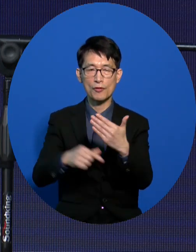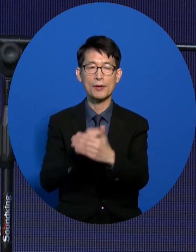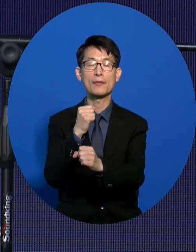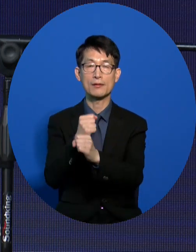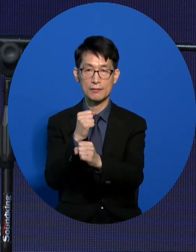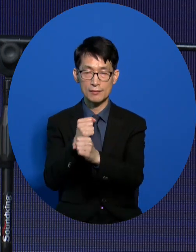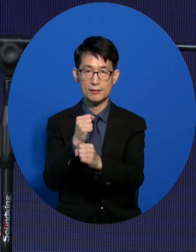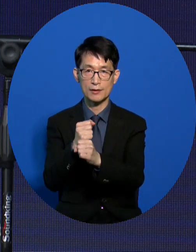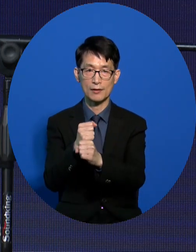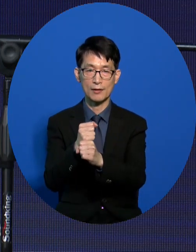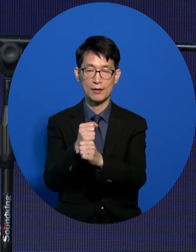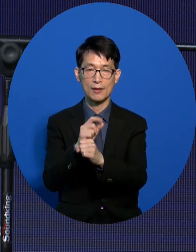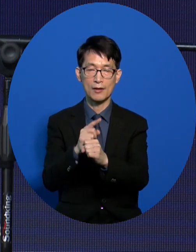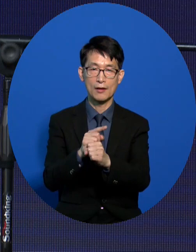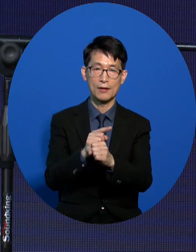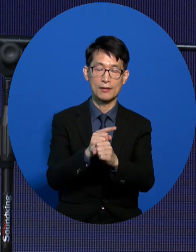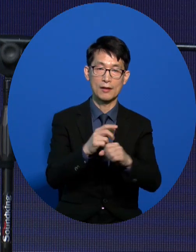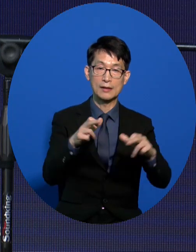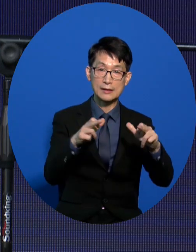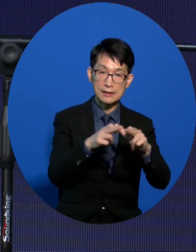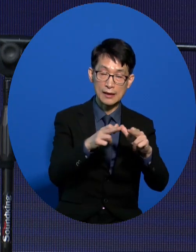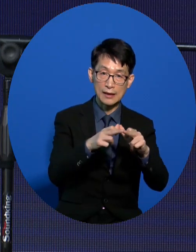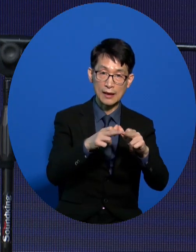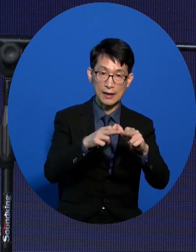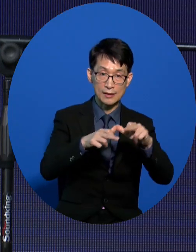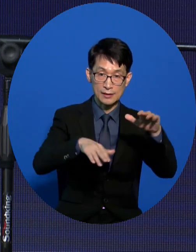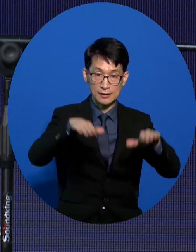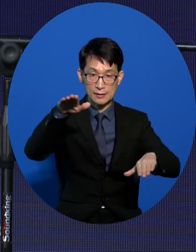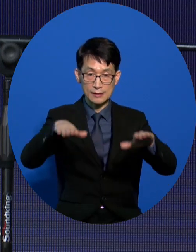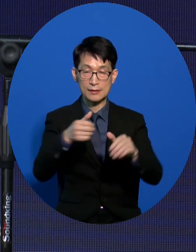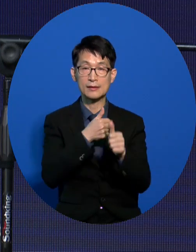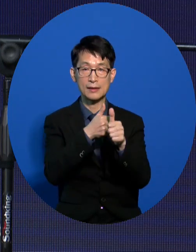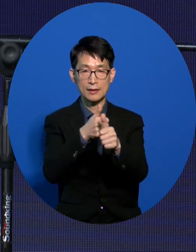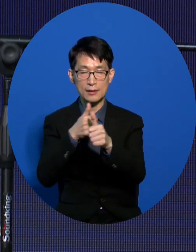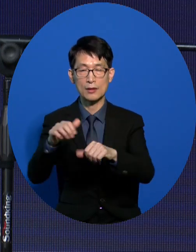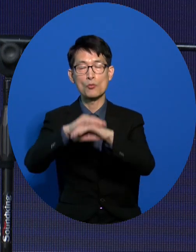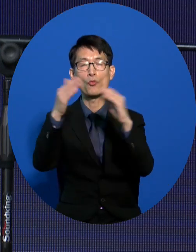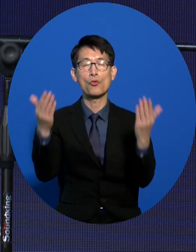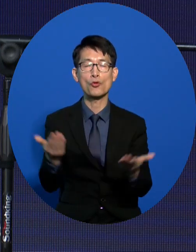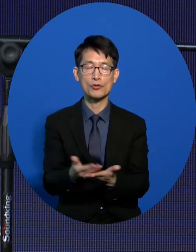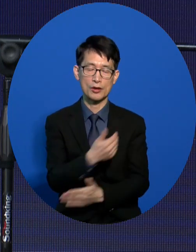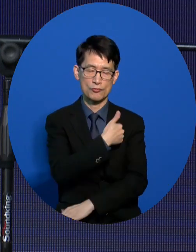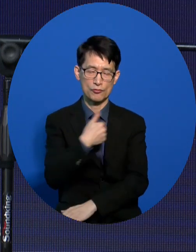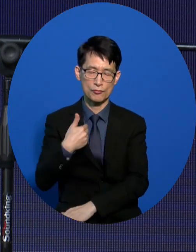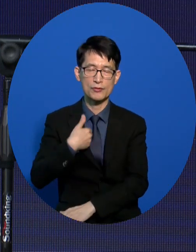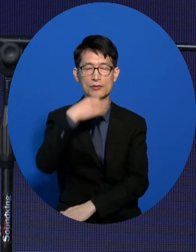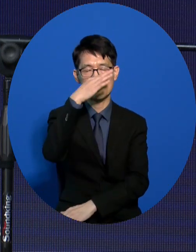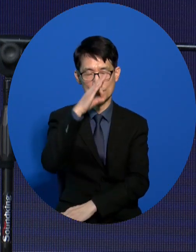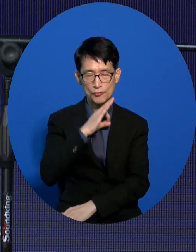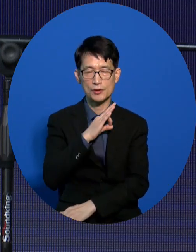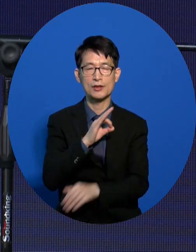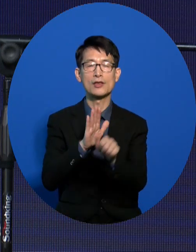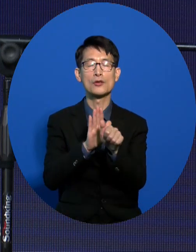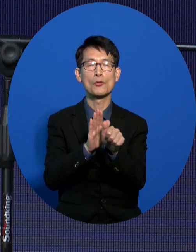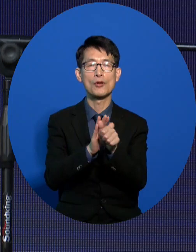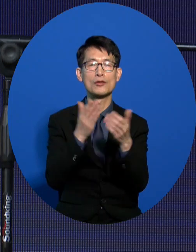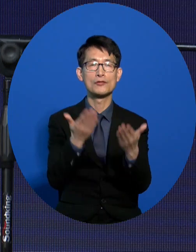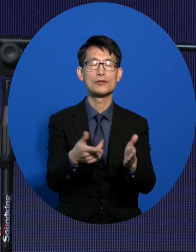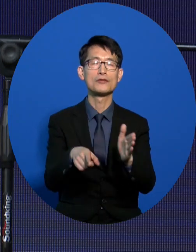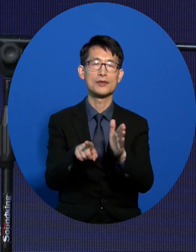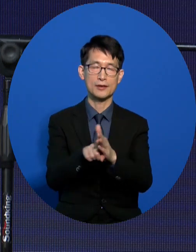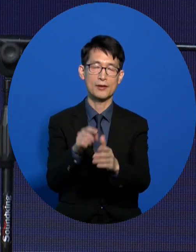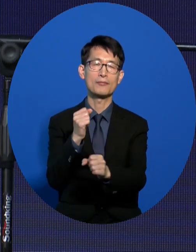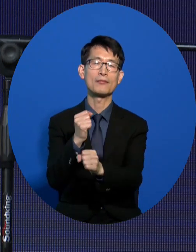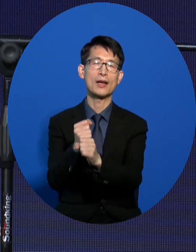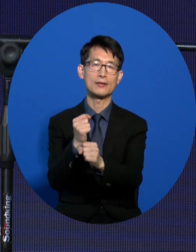persons with hearing disabilities so that people with mild disabilities and severe disabilities